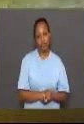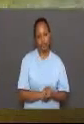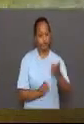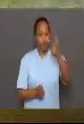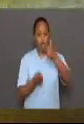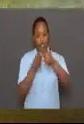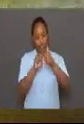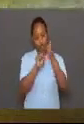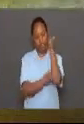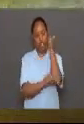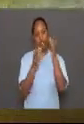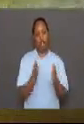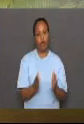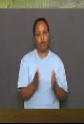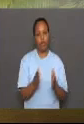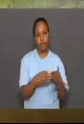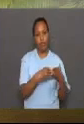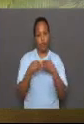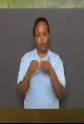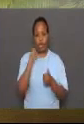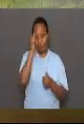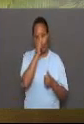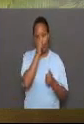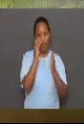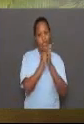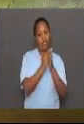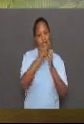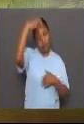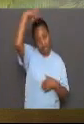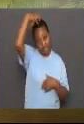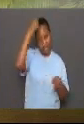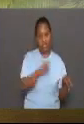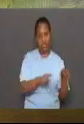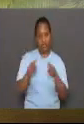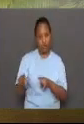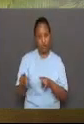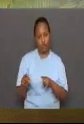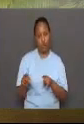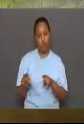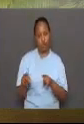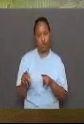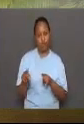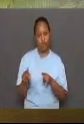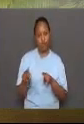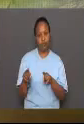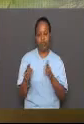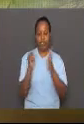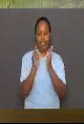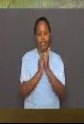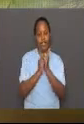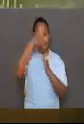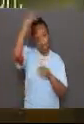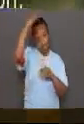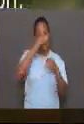basic principle of the Ethiopian Constitution is the supremacy of the